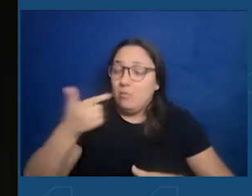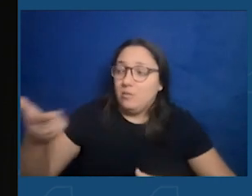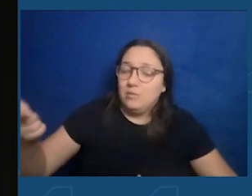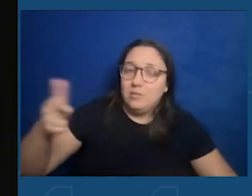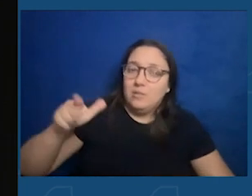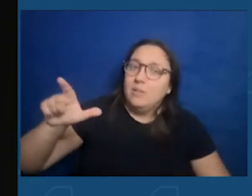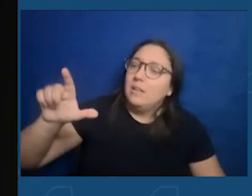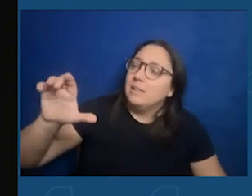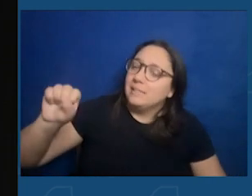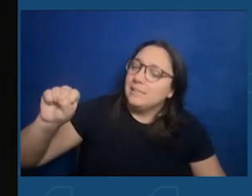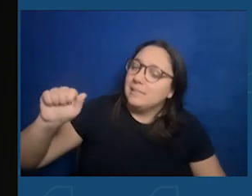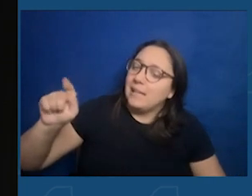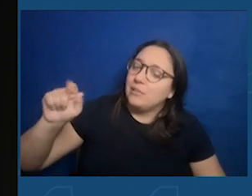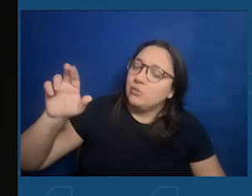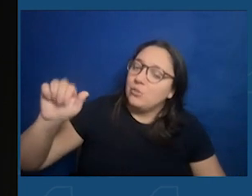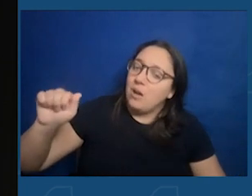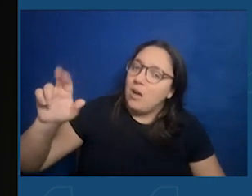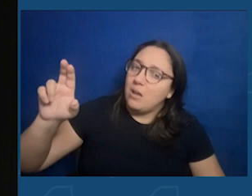Ung.